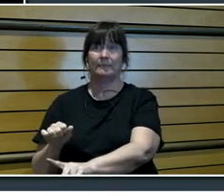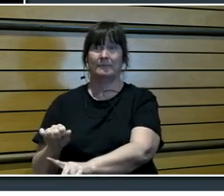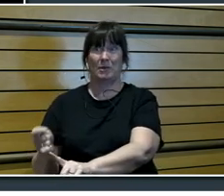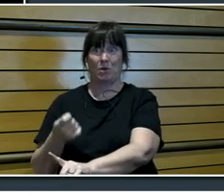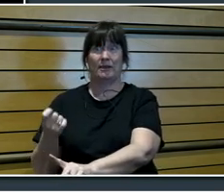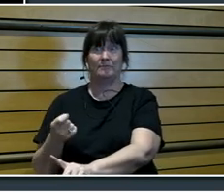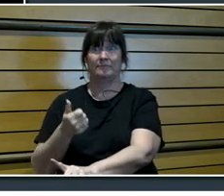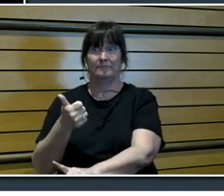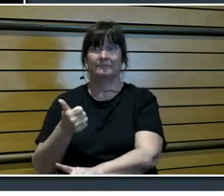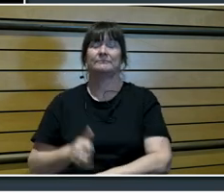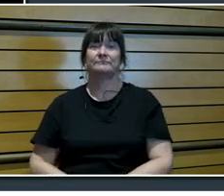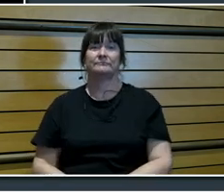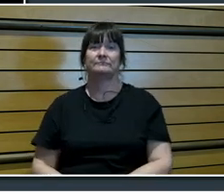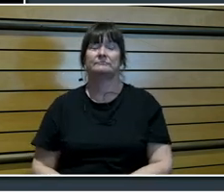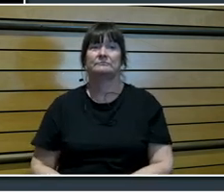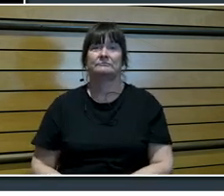working.